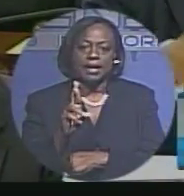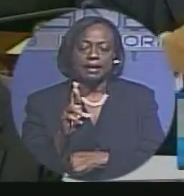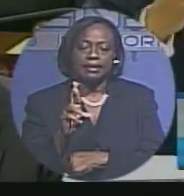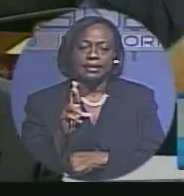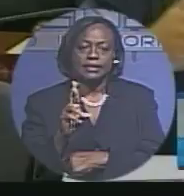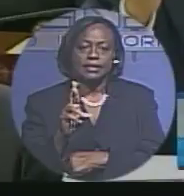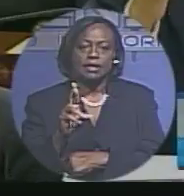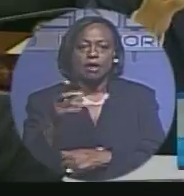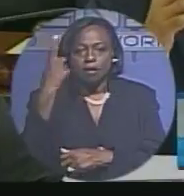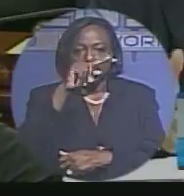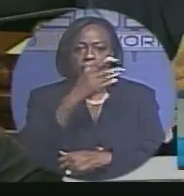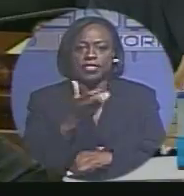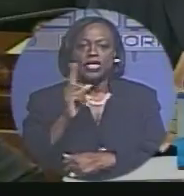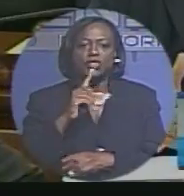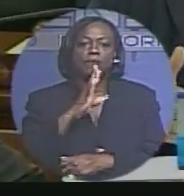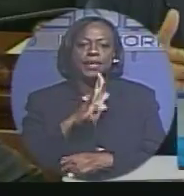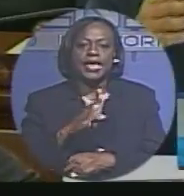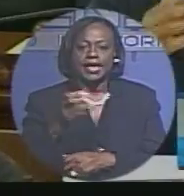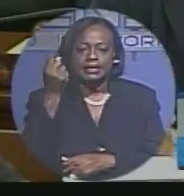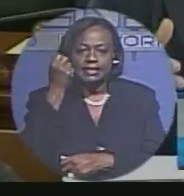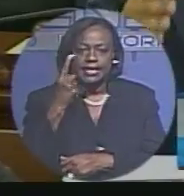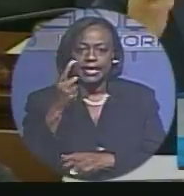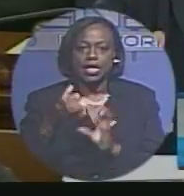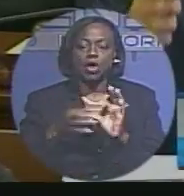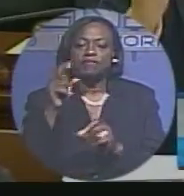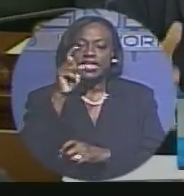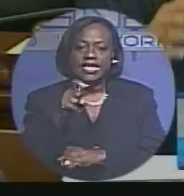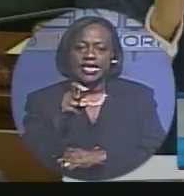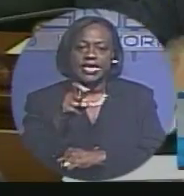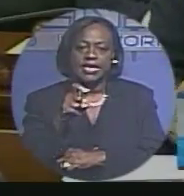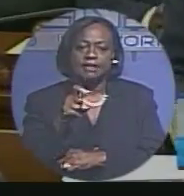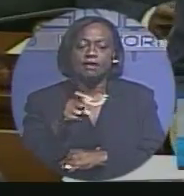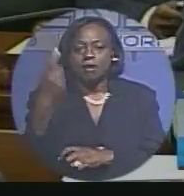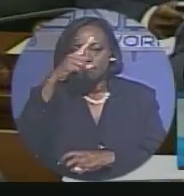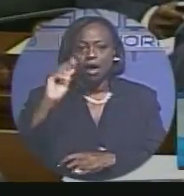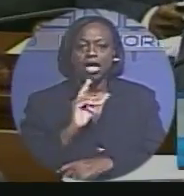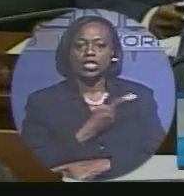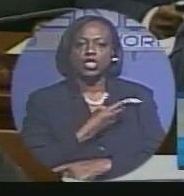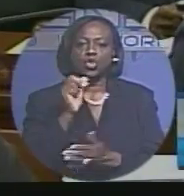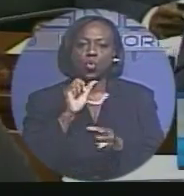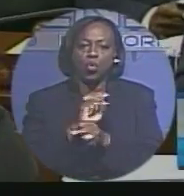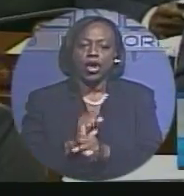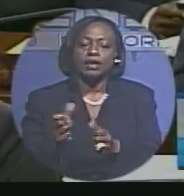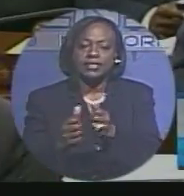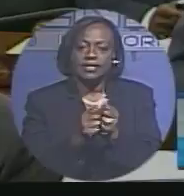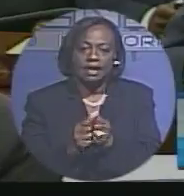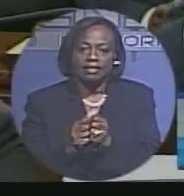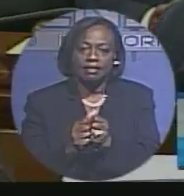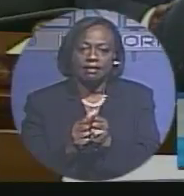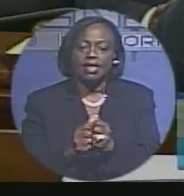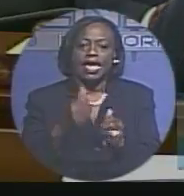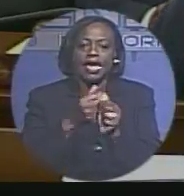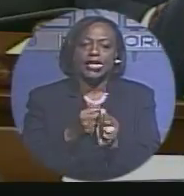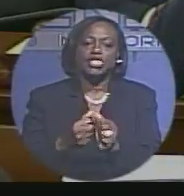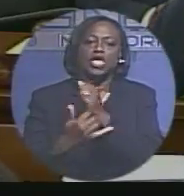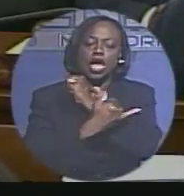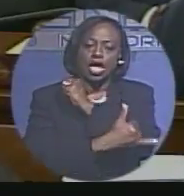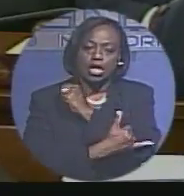for there to be an understanding of the need for us to work together, our respective countries, to